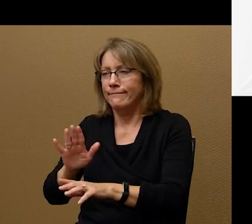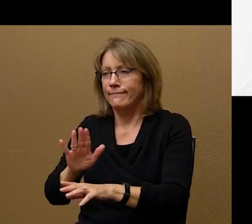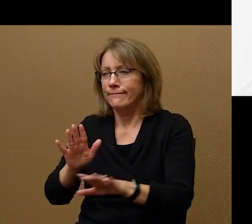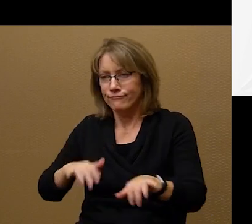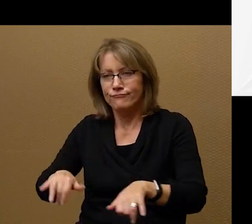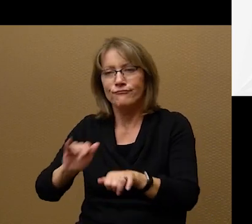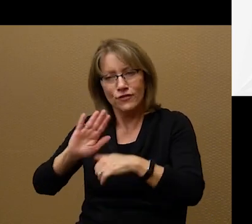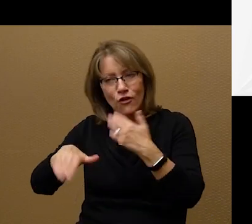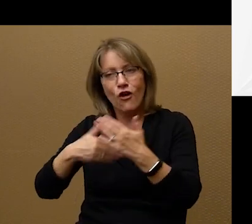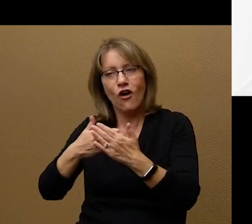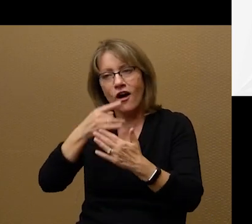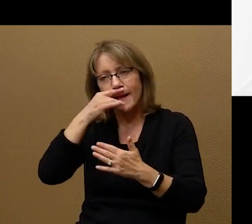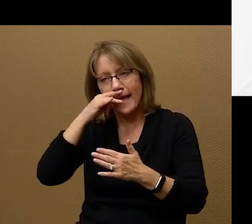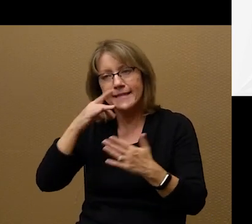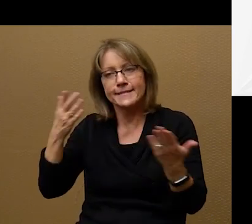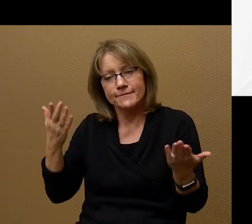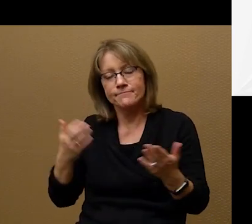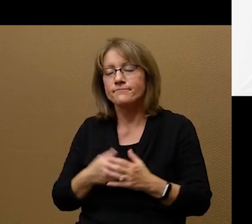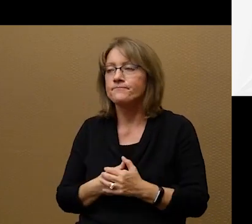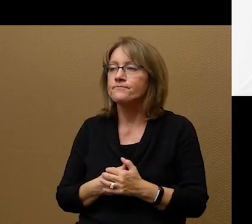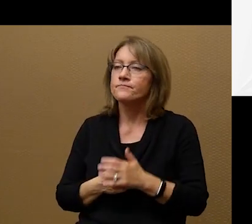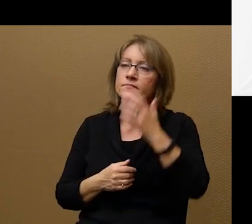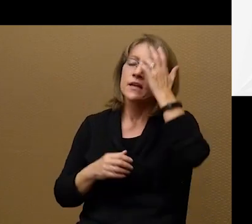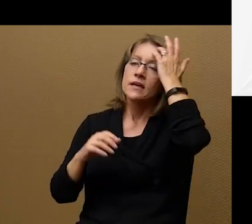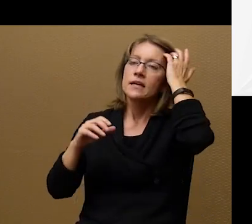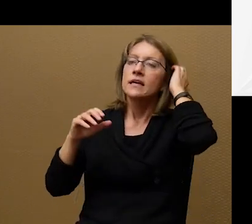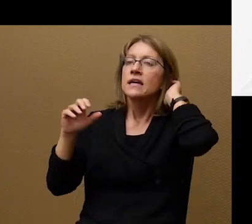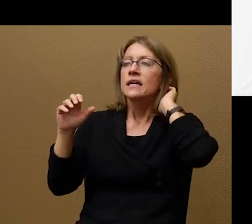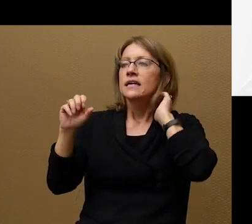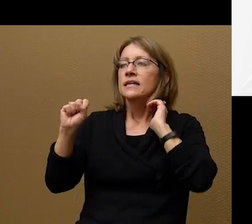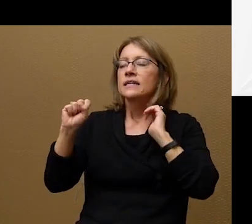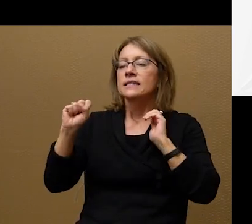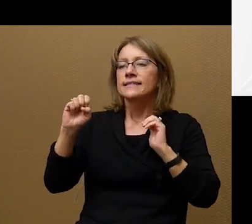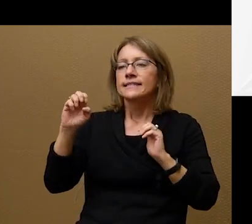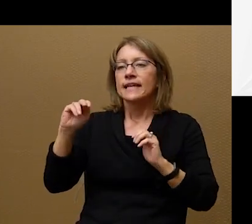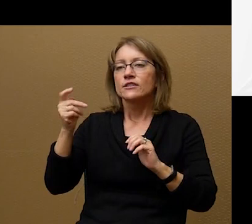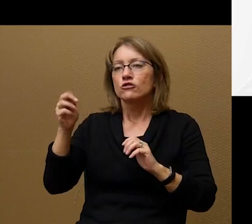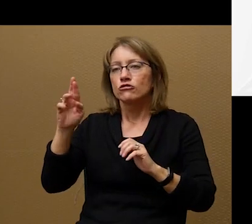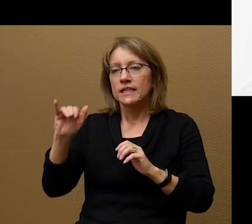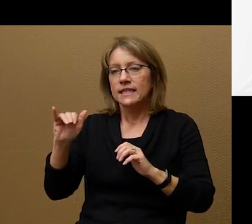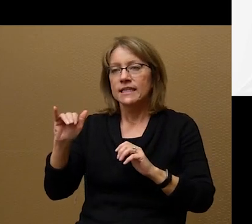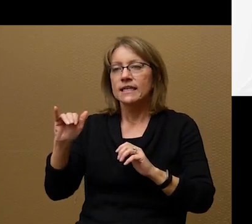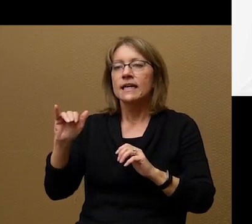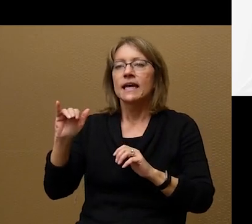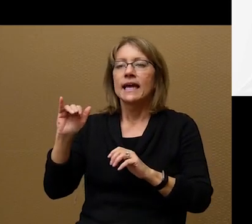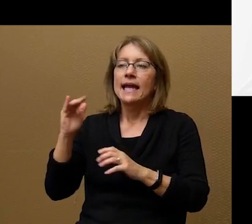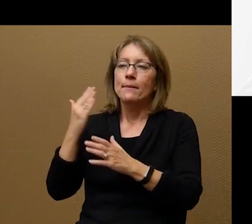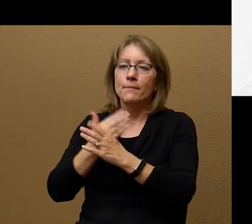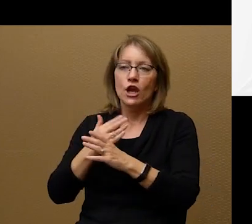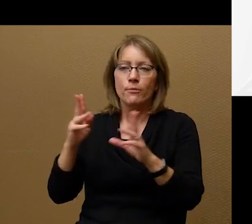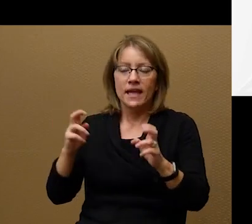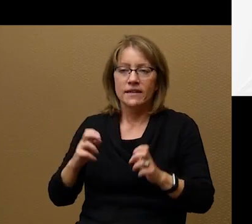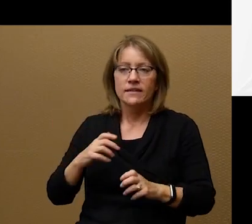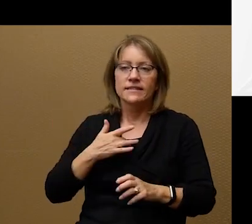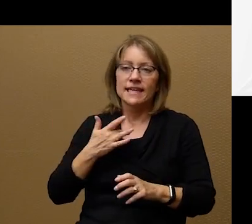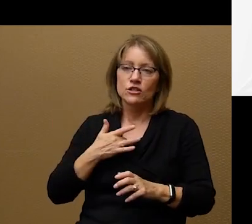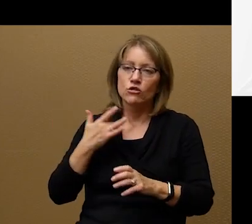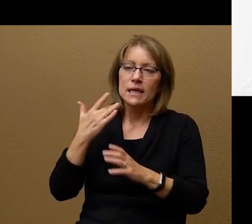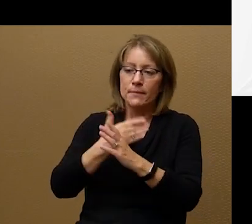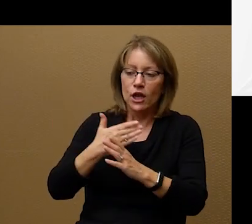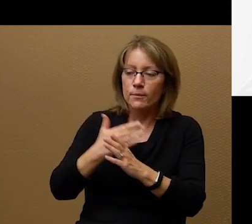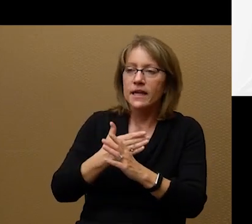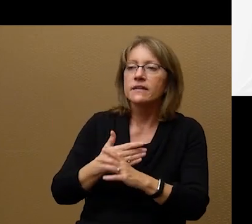So sensory impairments with additional disabilities. Teachers of the deaf face the challenge of teaching